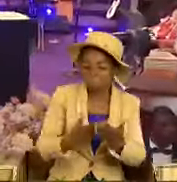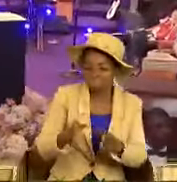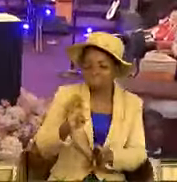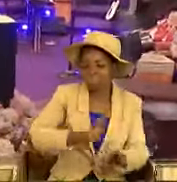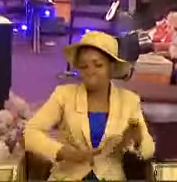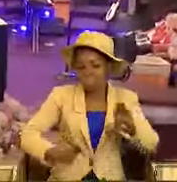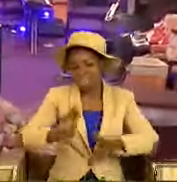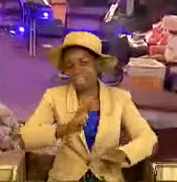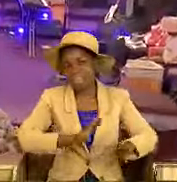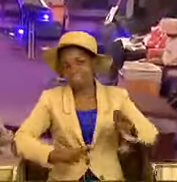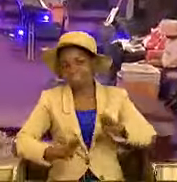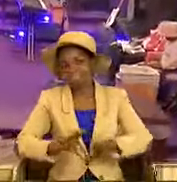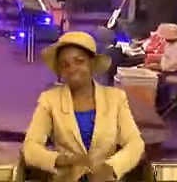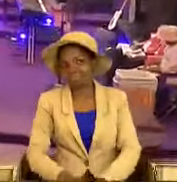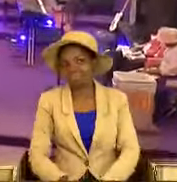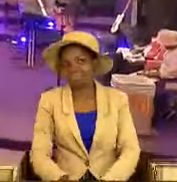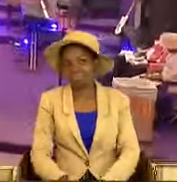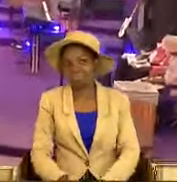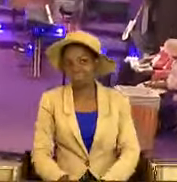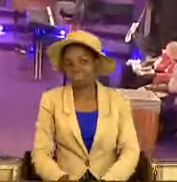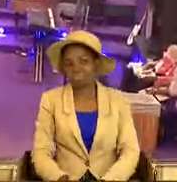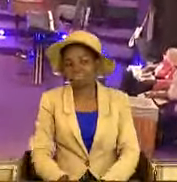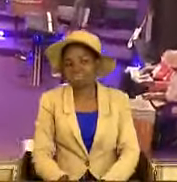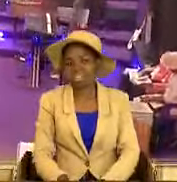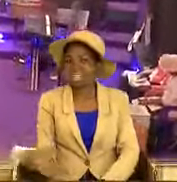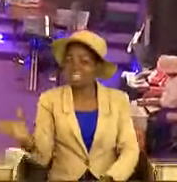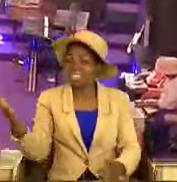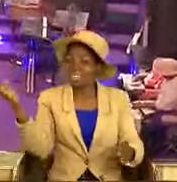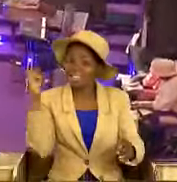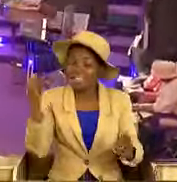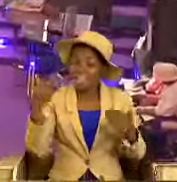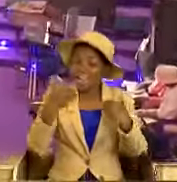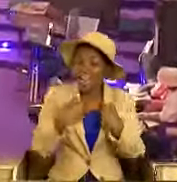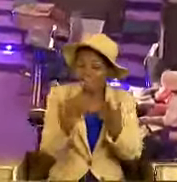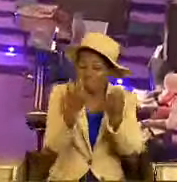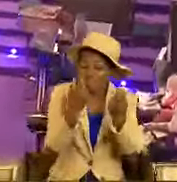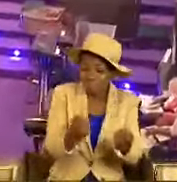uncultured they had little or no chance of achieving huge